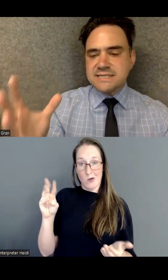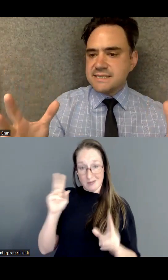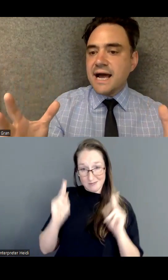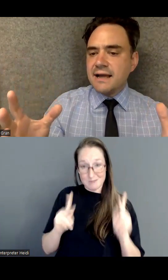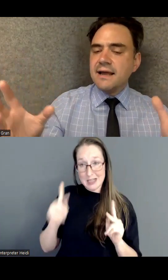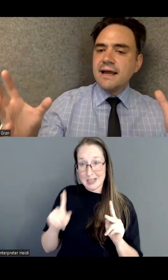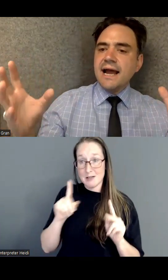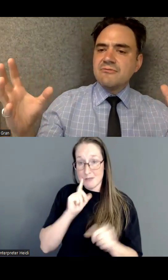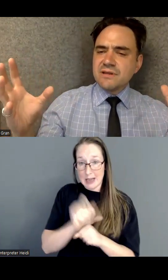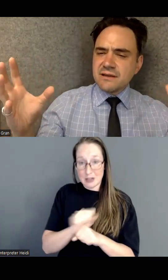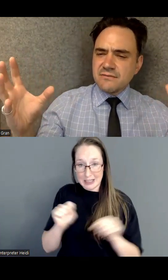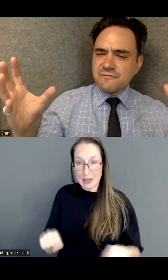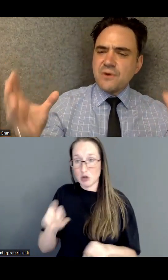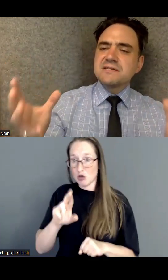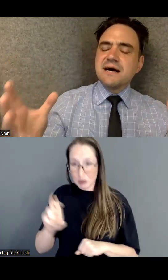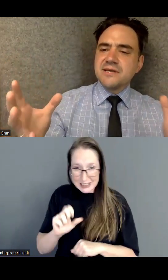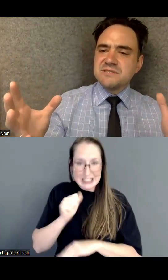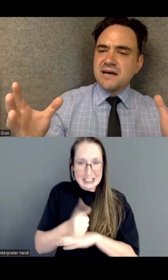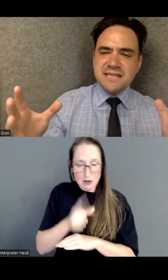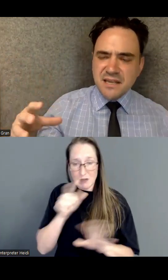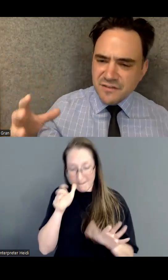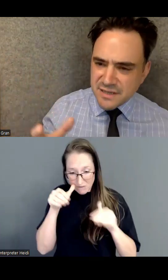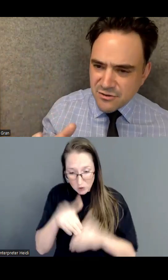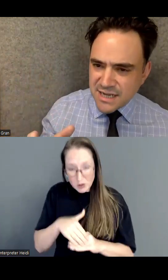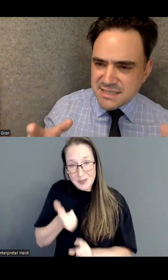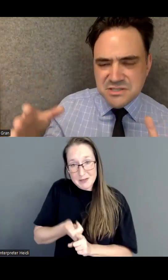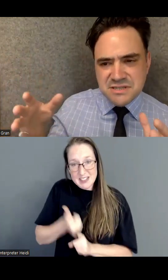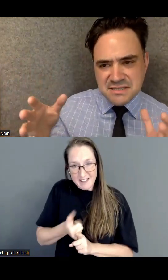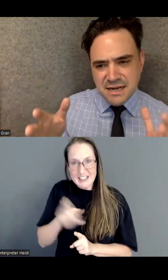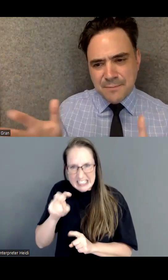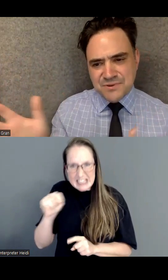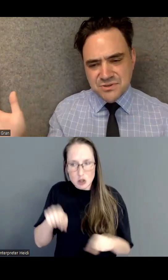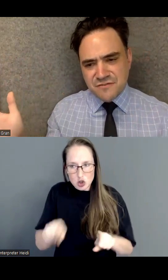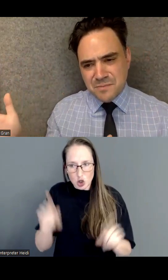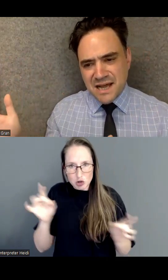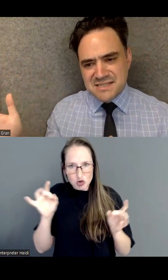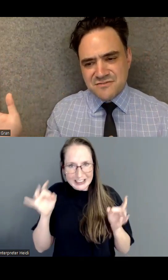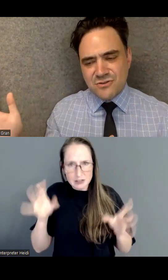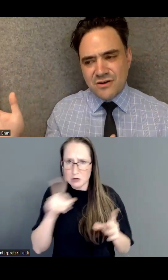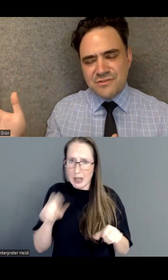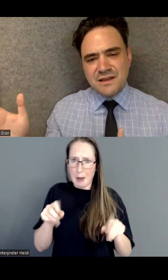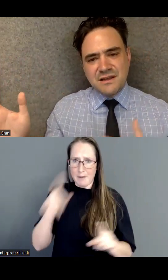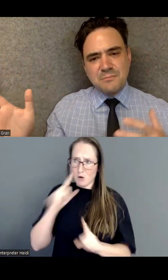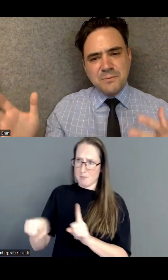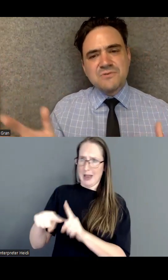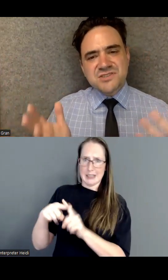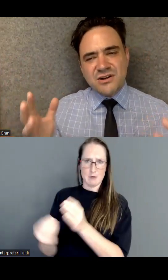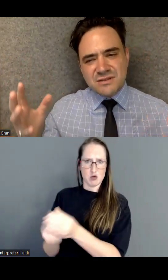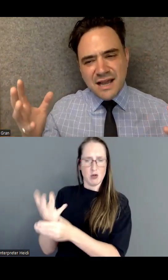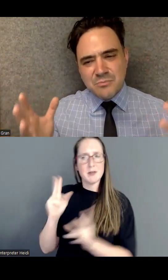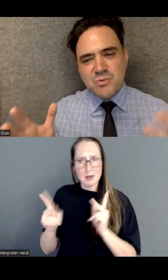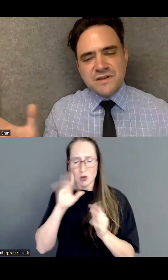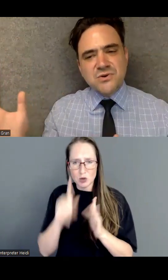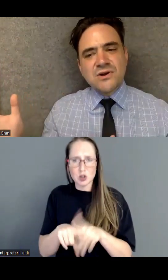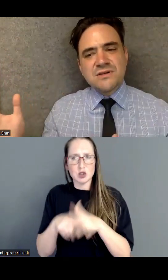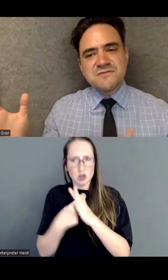can reset and really focus on themselves, even in crisis, use that as an opportunity for positive growth, people will start